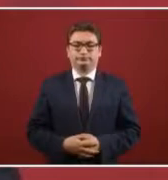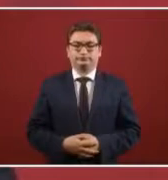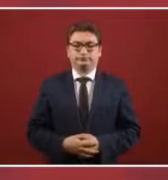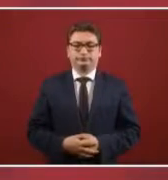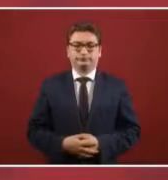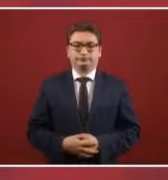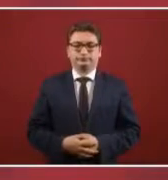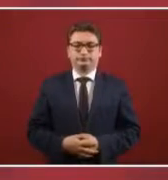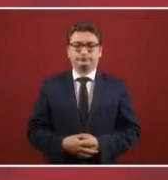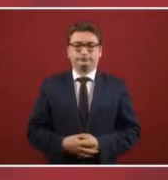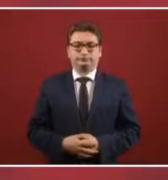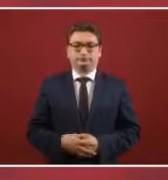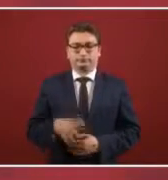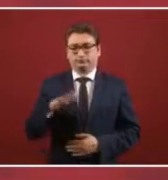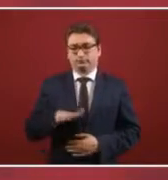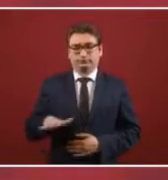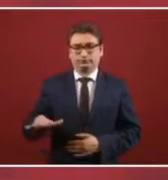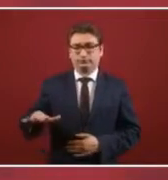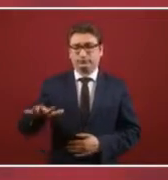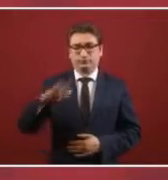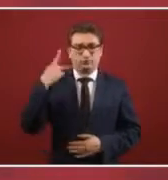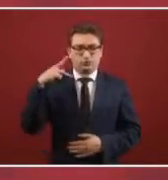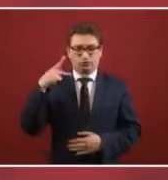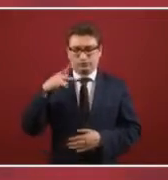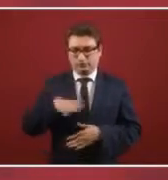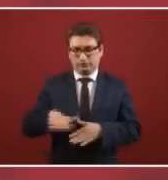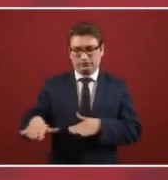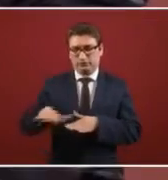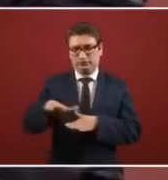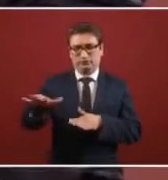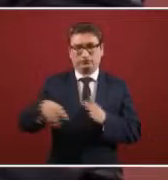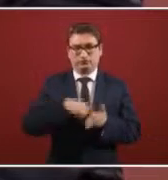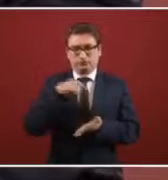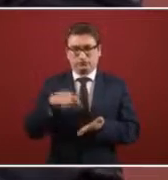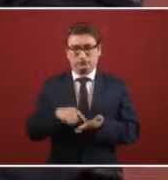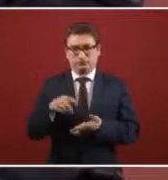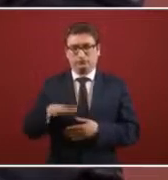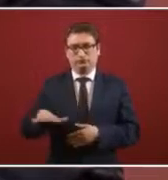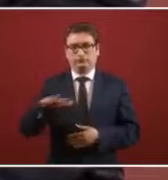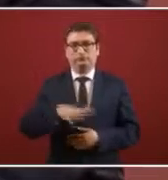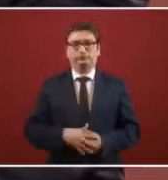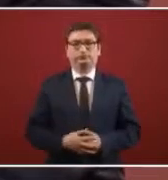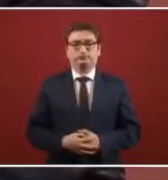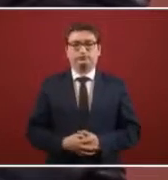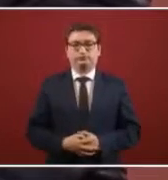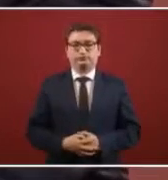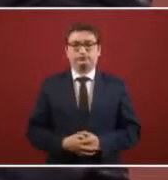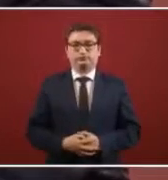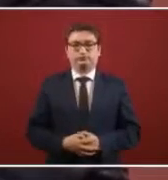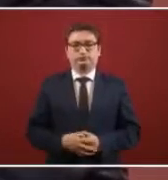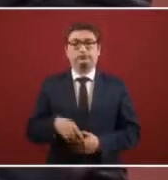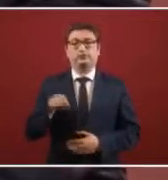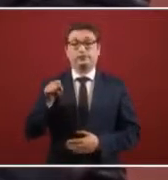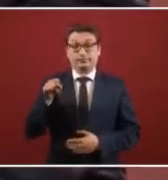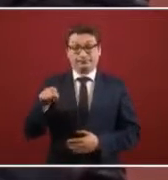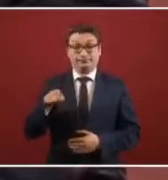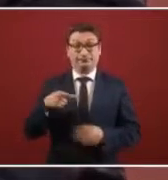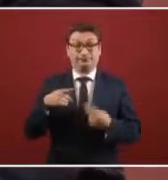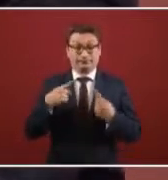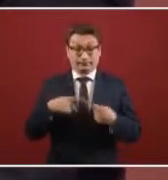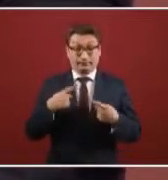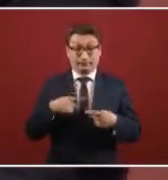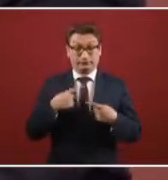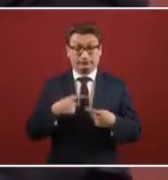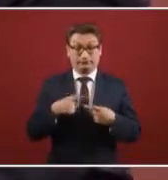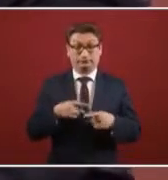Esa zona, That esa zona zone, de Puebla, that whole zone of that es de las town zonas is one of the en zones donde la gente where the people